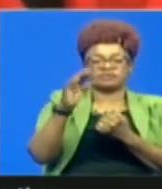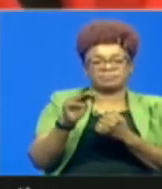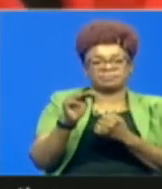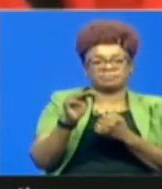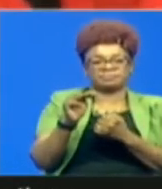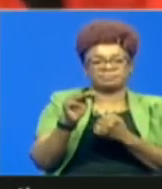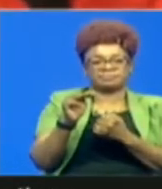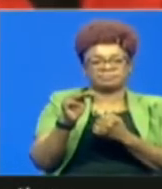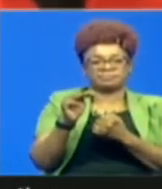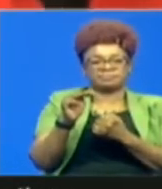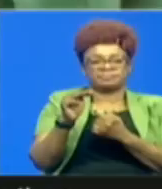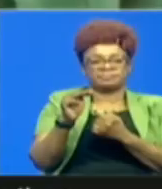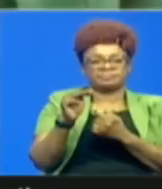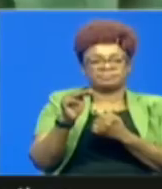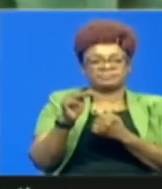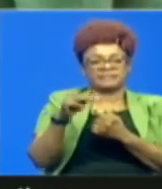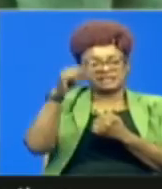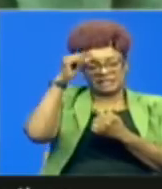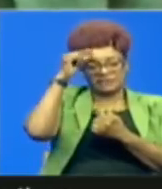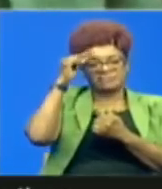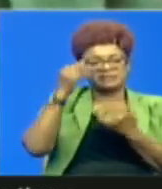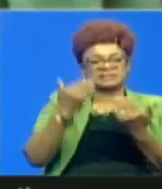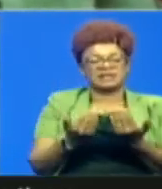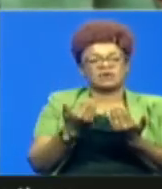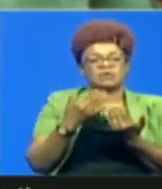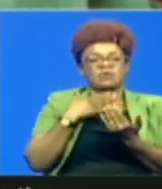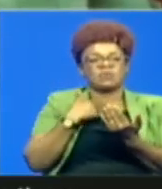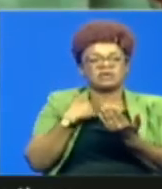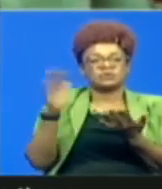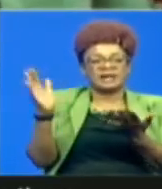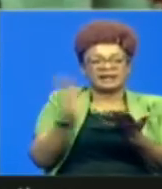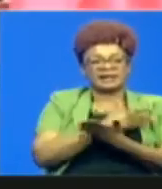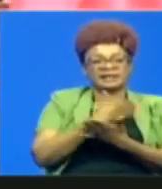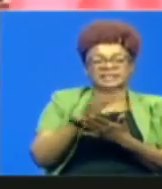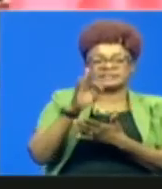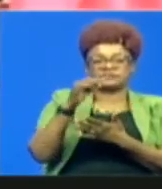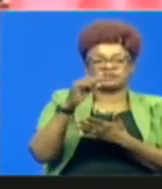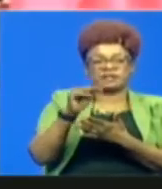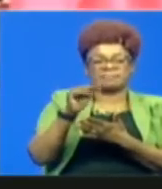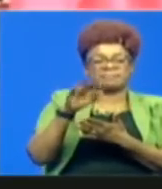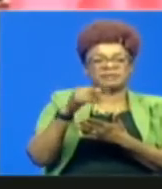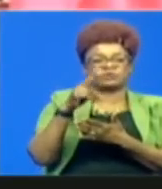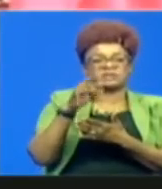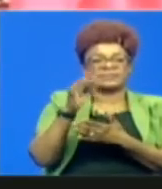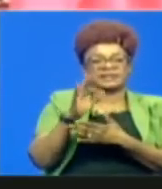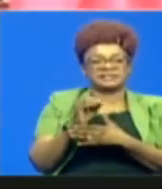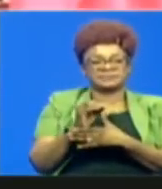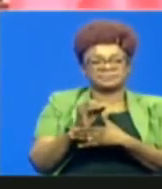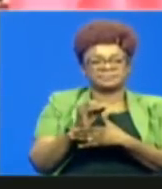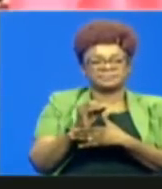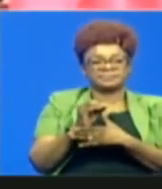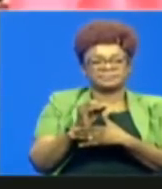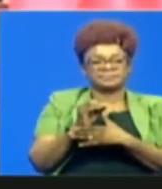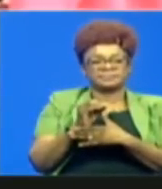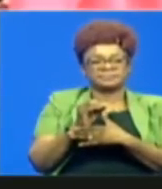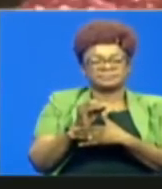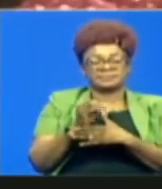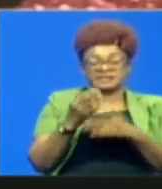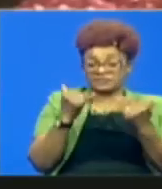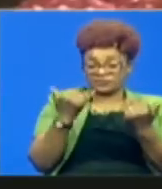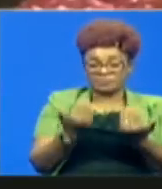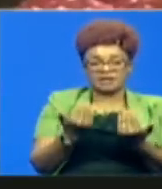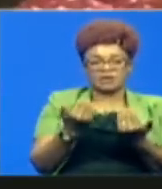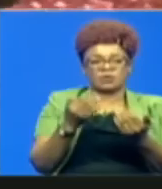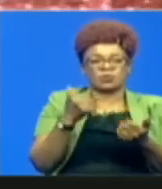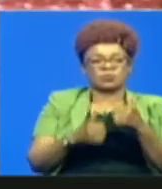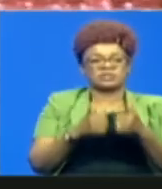cultural practice. The government is looking to eradicate FGM by the year 2030. Well, leaders from Narok, which has